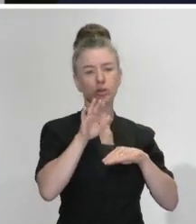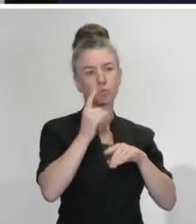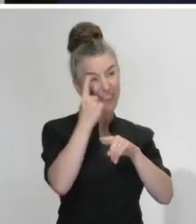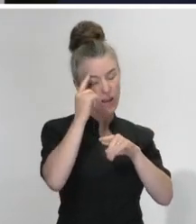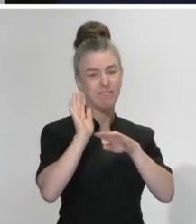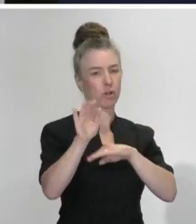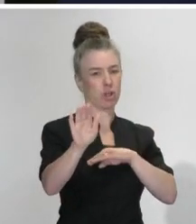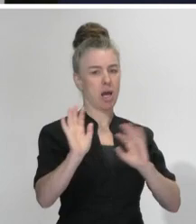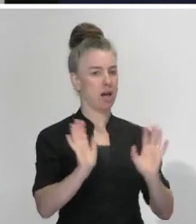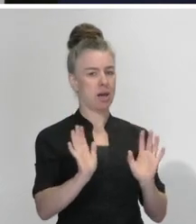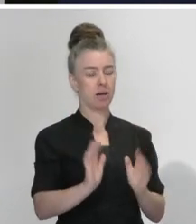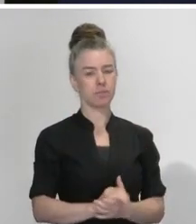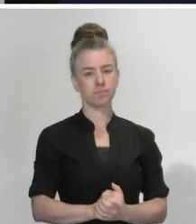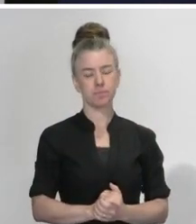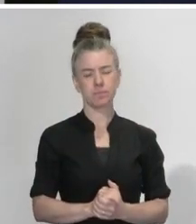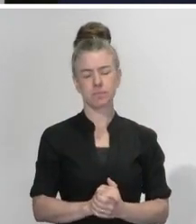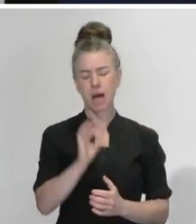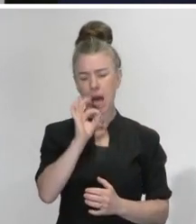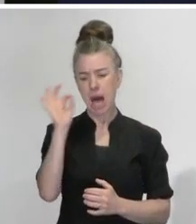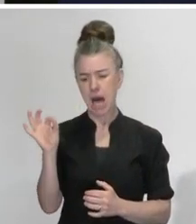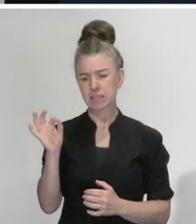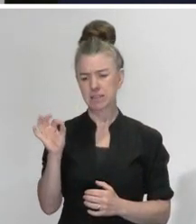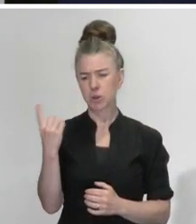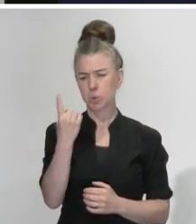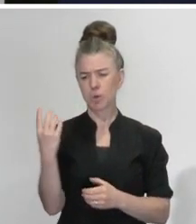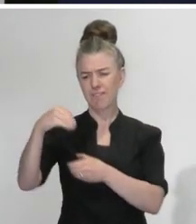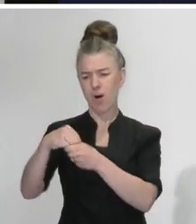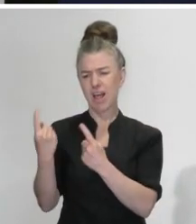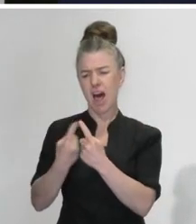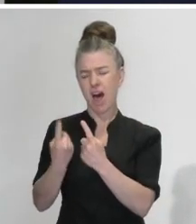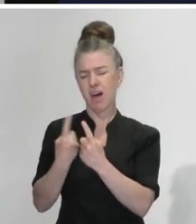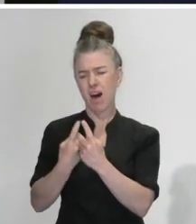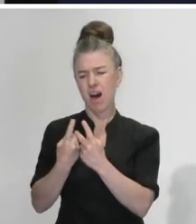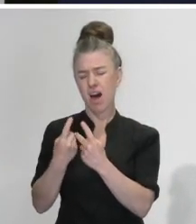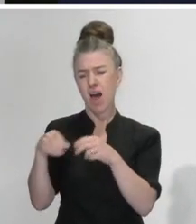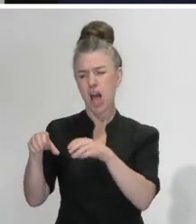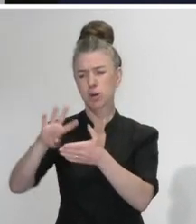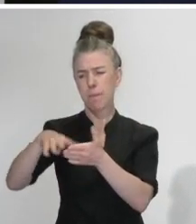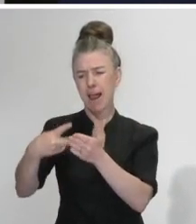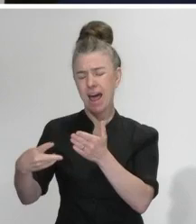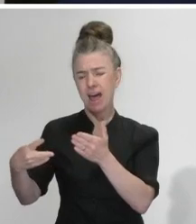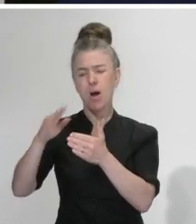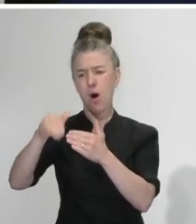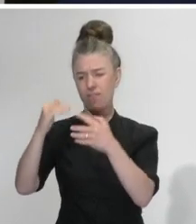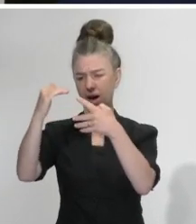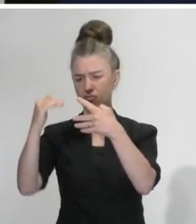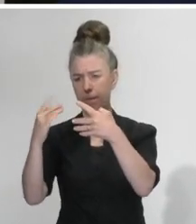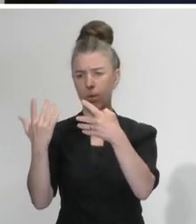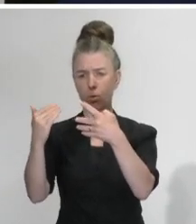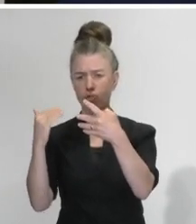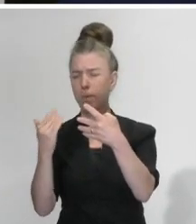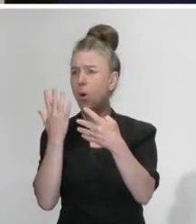Able to provide more detail on who's working on the other action plan then about transitioning from levels? Who's working on that, and when can we expect to see